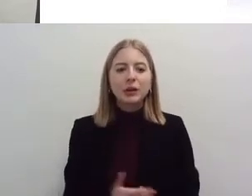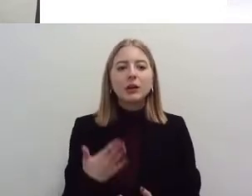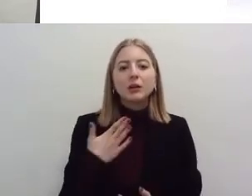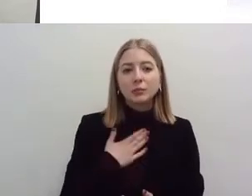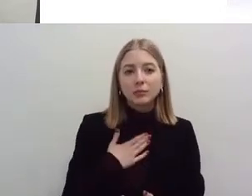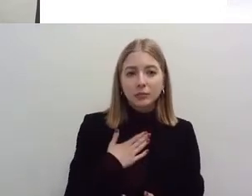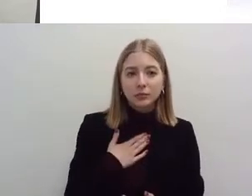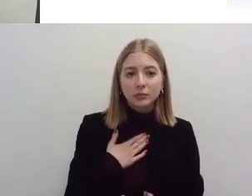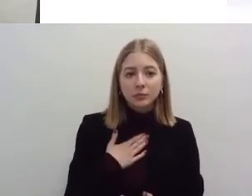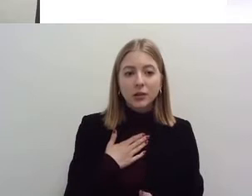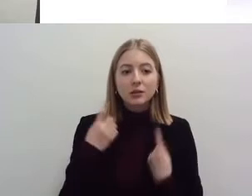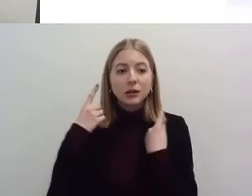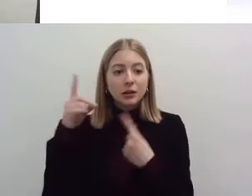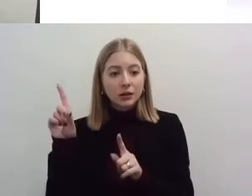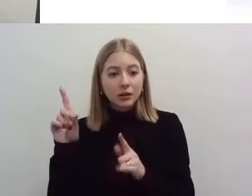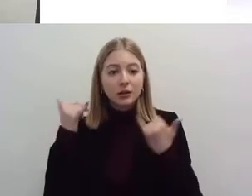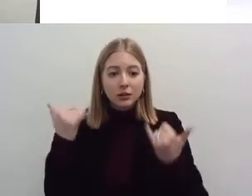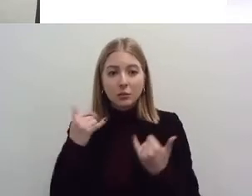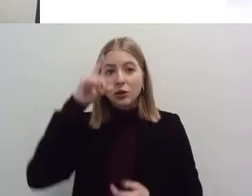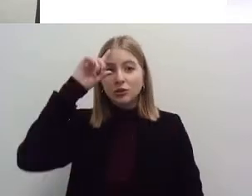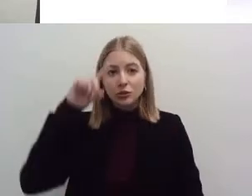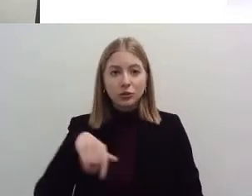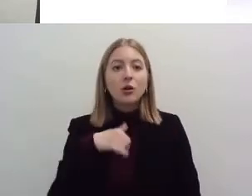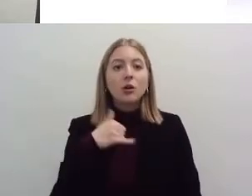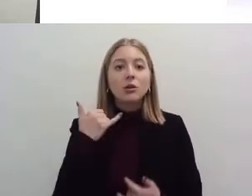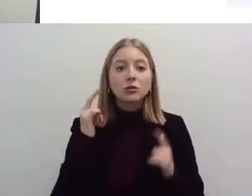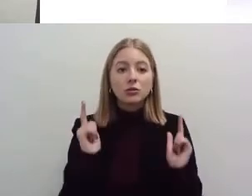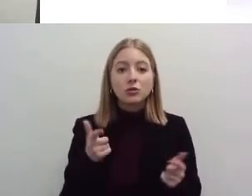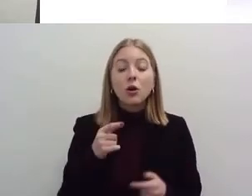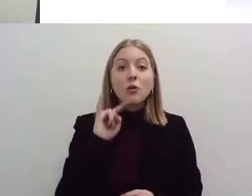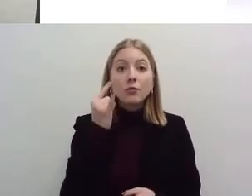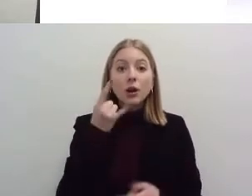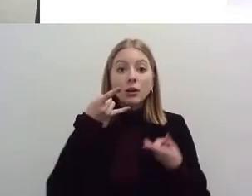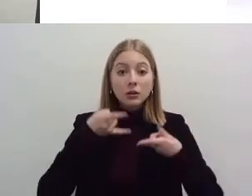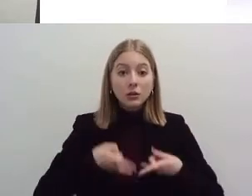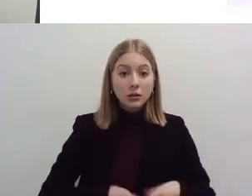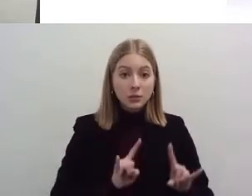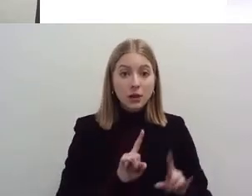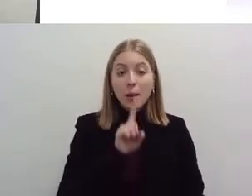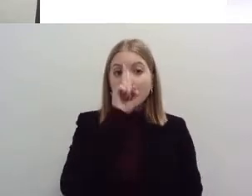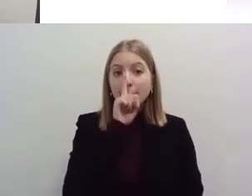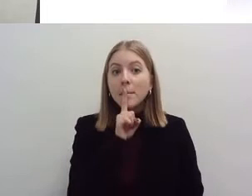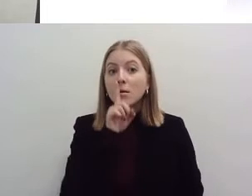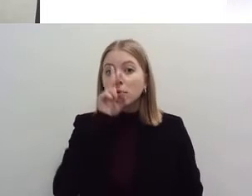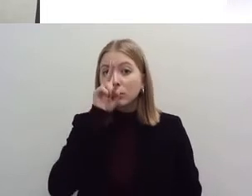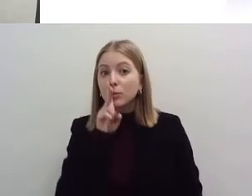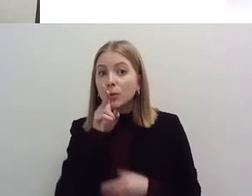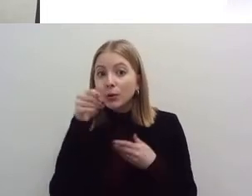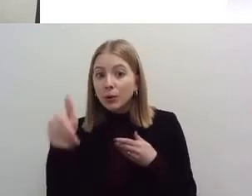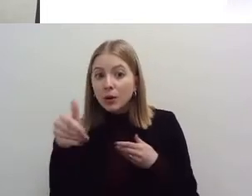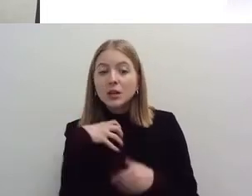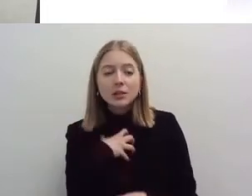everything that has to come later on. The first months and years in children's lives very much